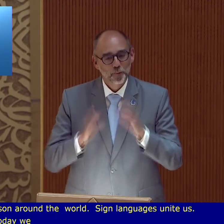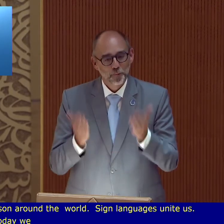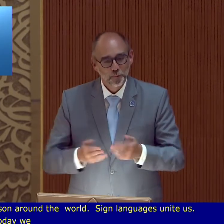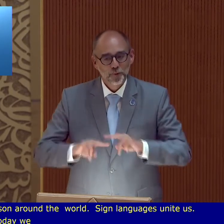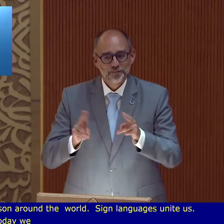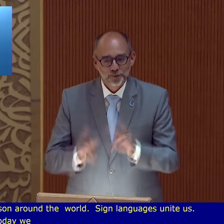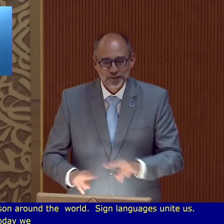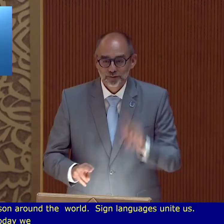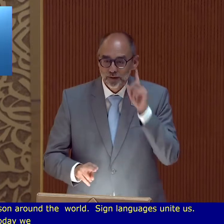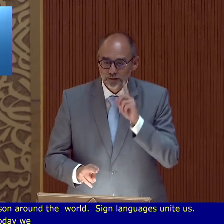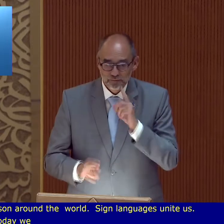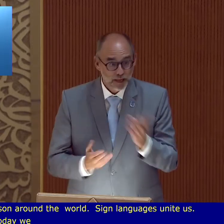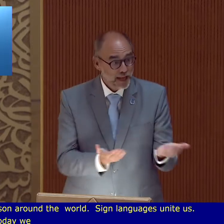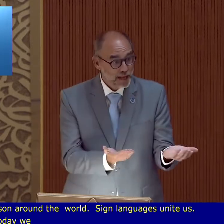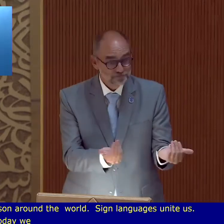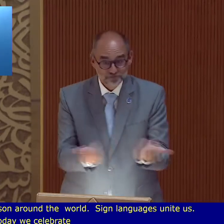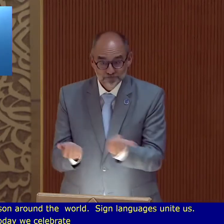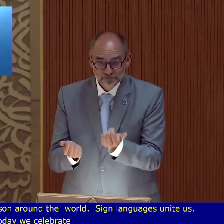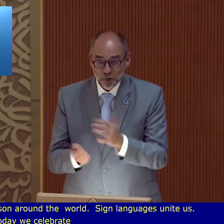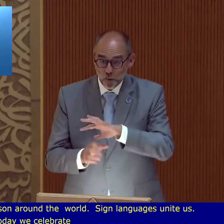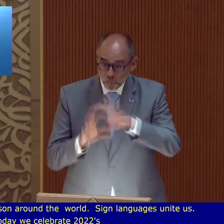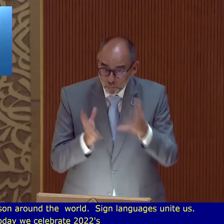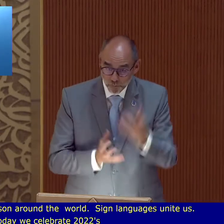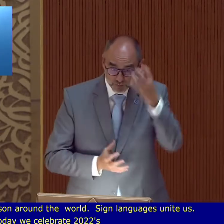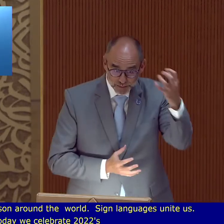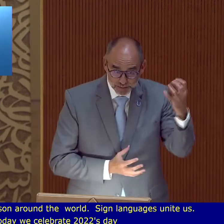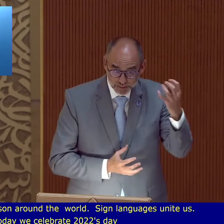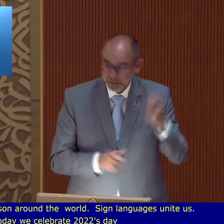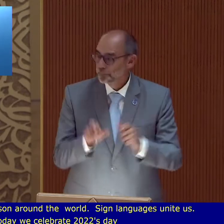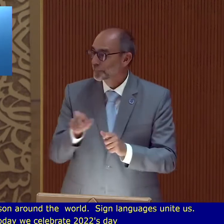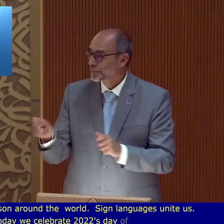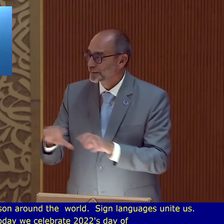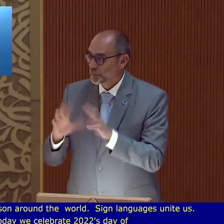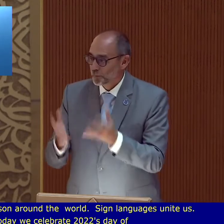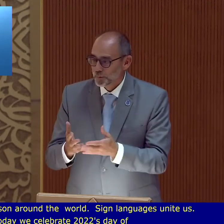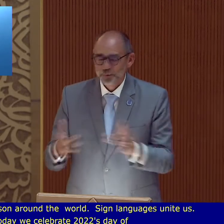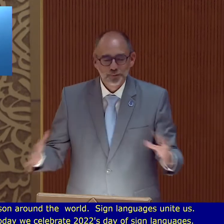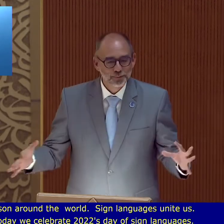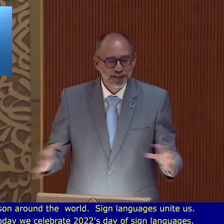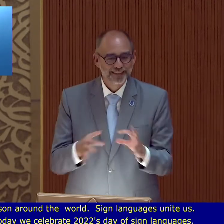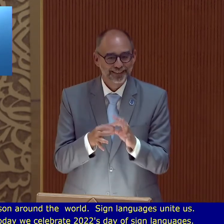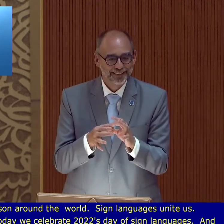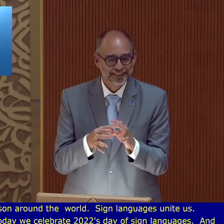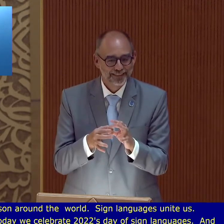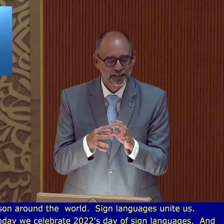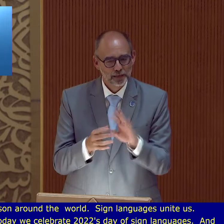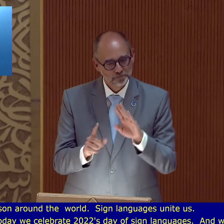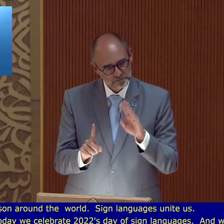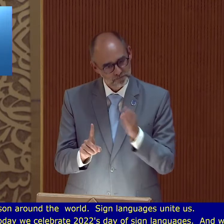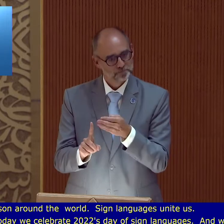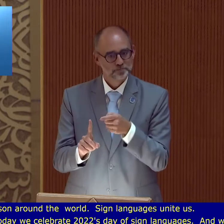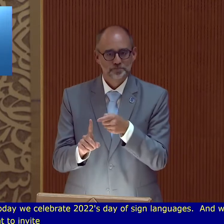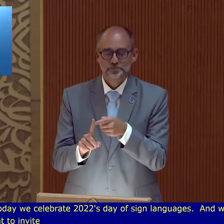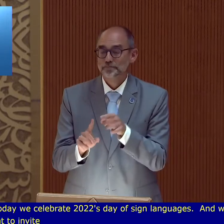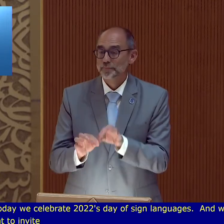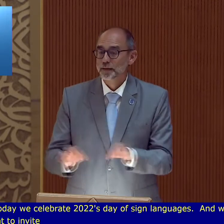2022's Day of Sign Languages. And we want to invite world governments, people around the world, to work together